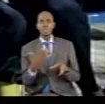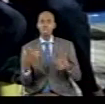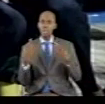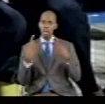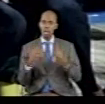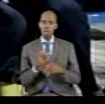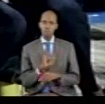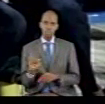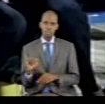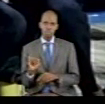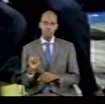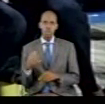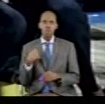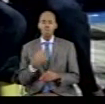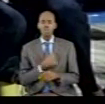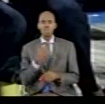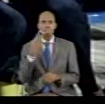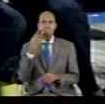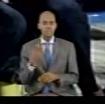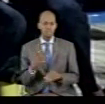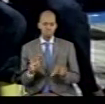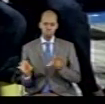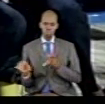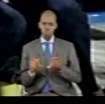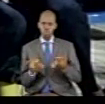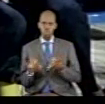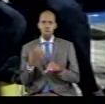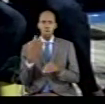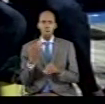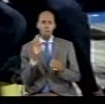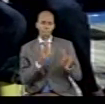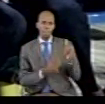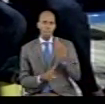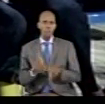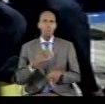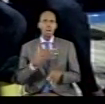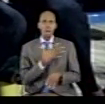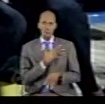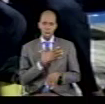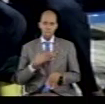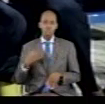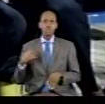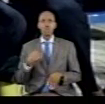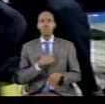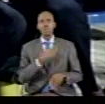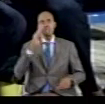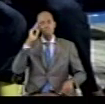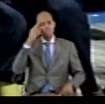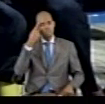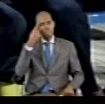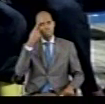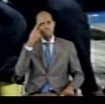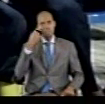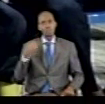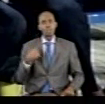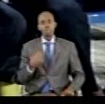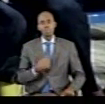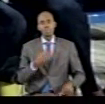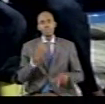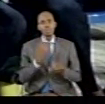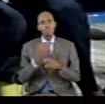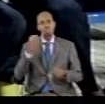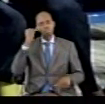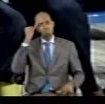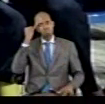at actions and activities of people, and then we think, we suppose that this